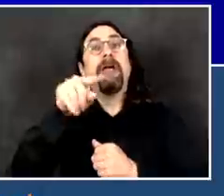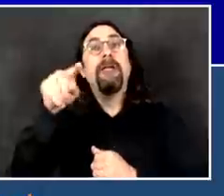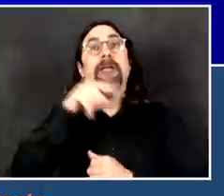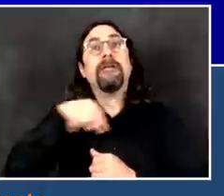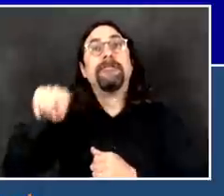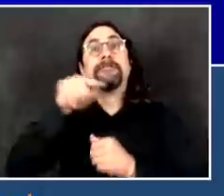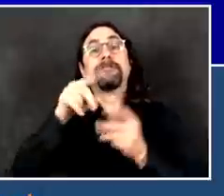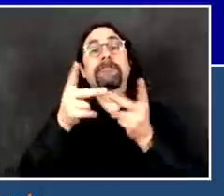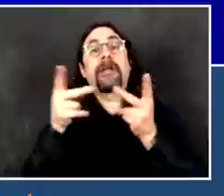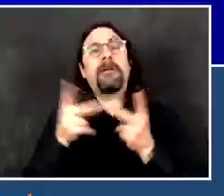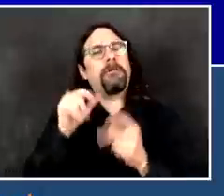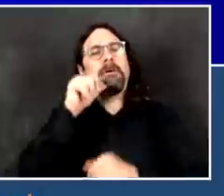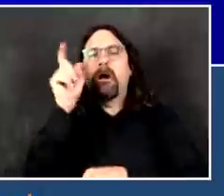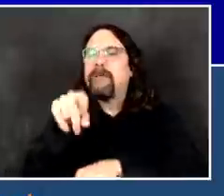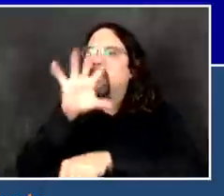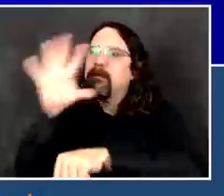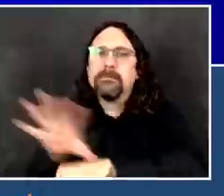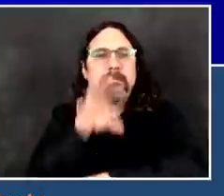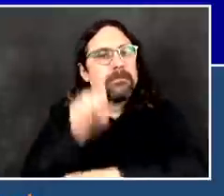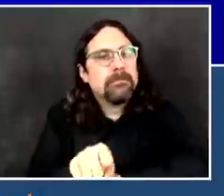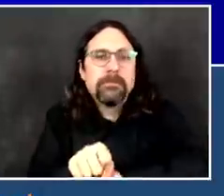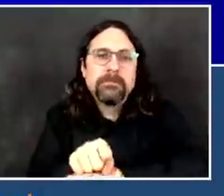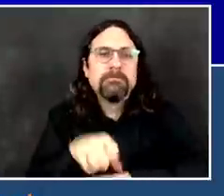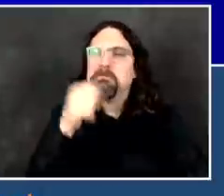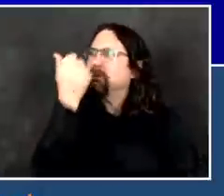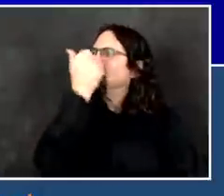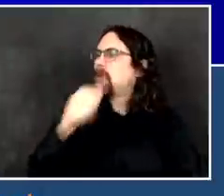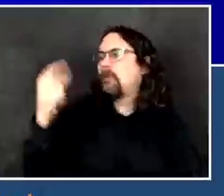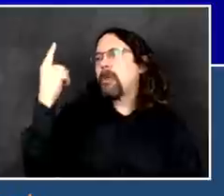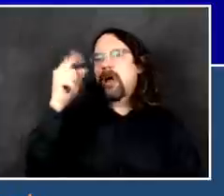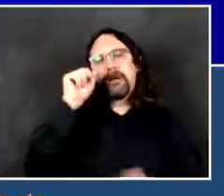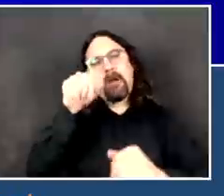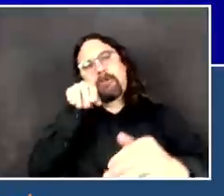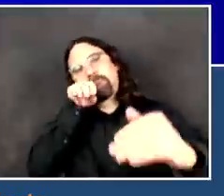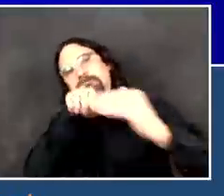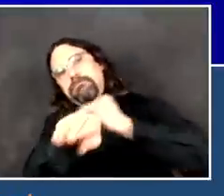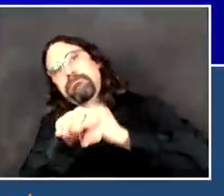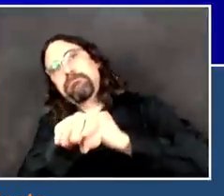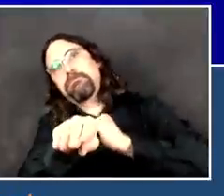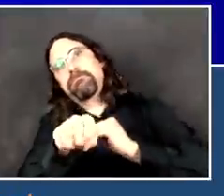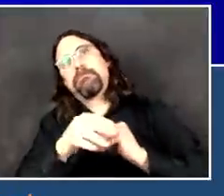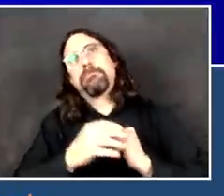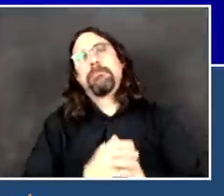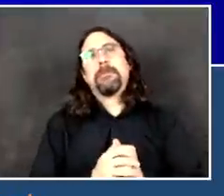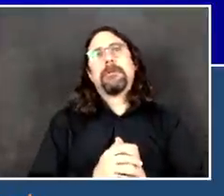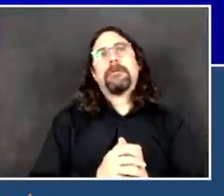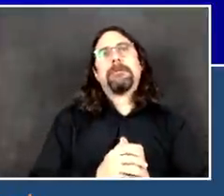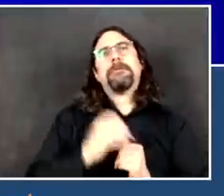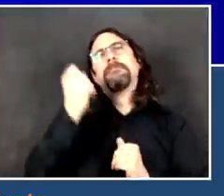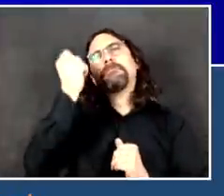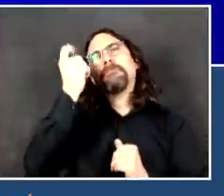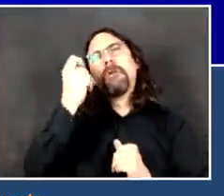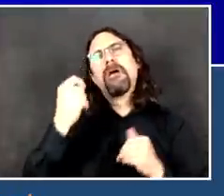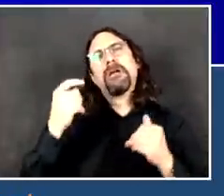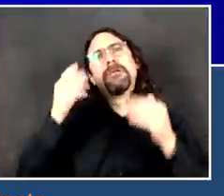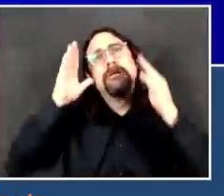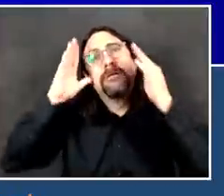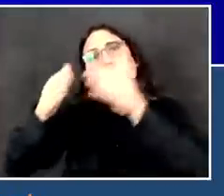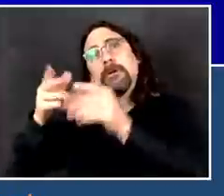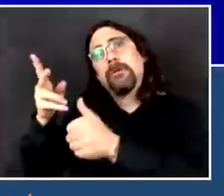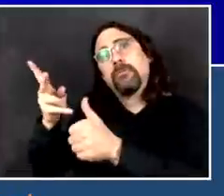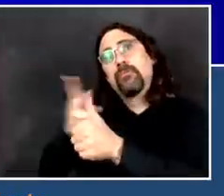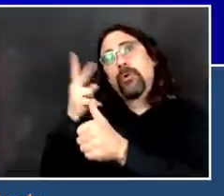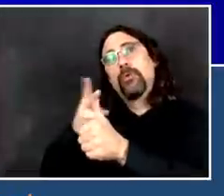are prioritizing people who are 65 years old or older, and who have those pre-existing conditions that we've talked about so much, those